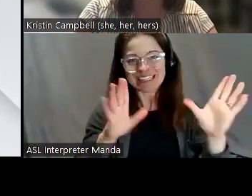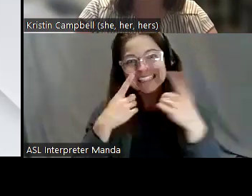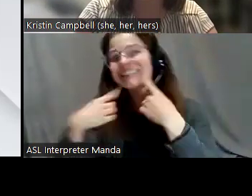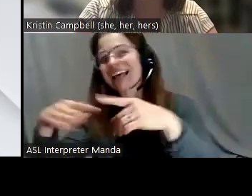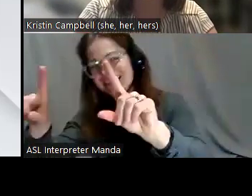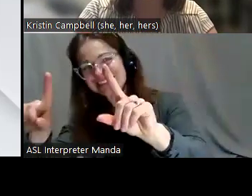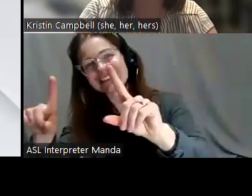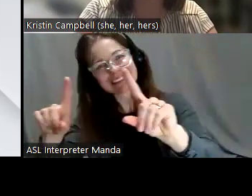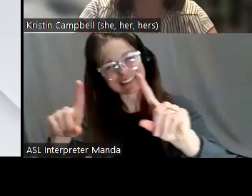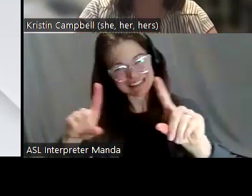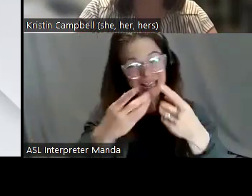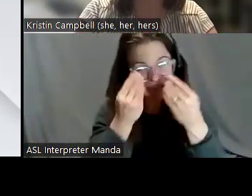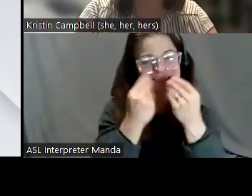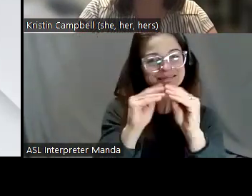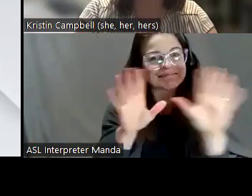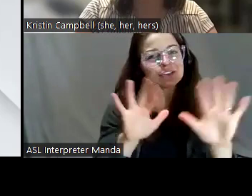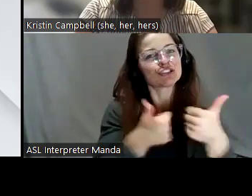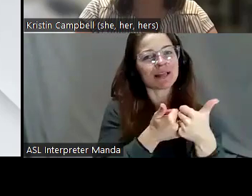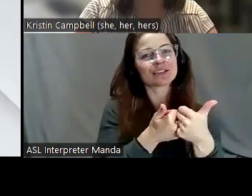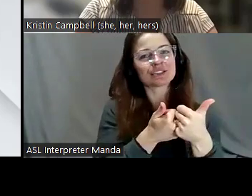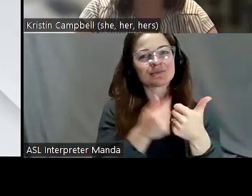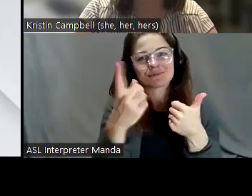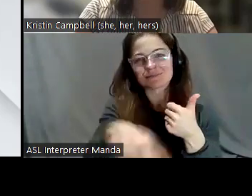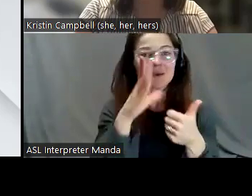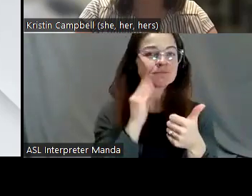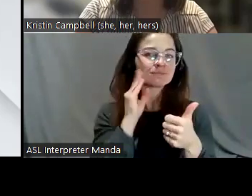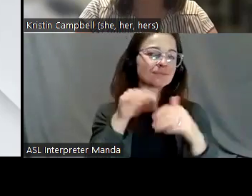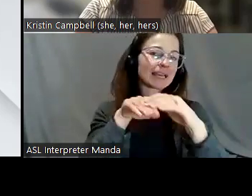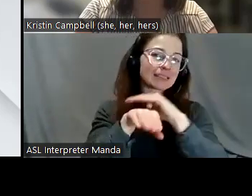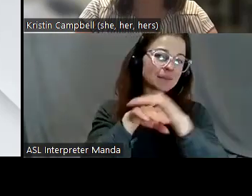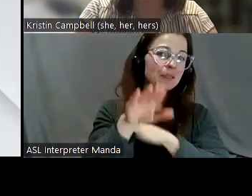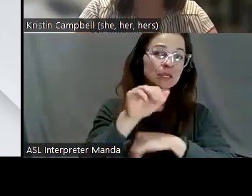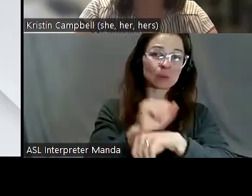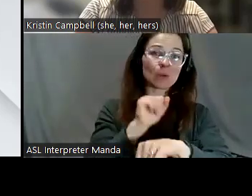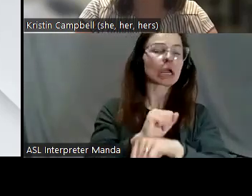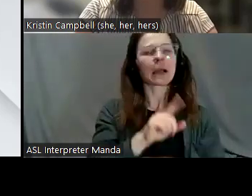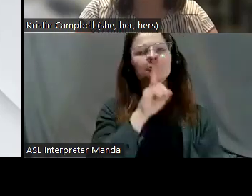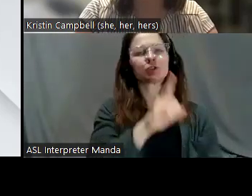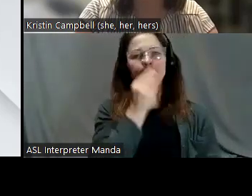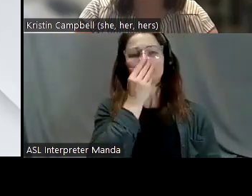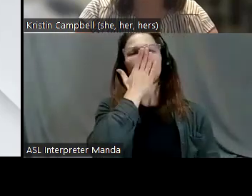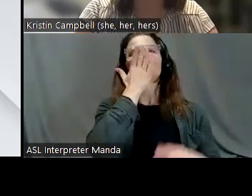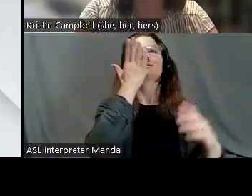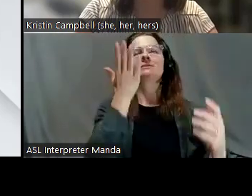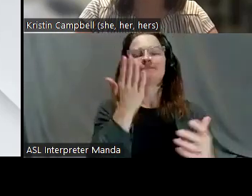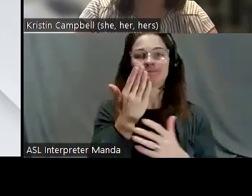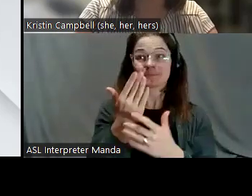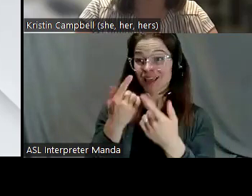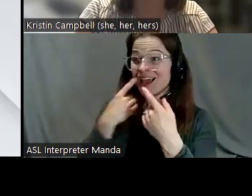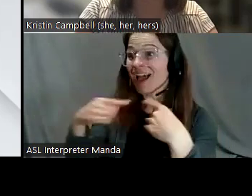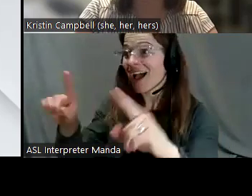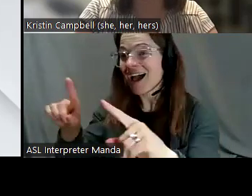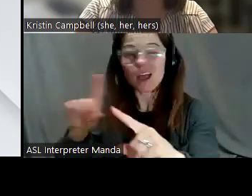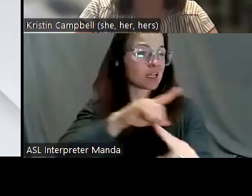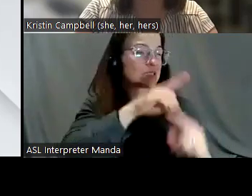run into some challenges. As anyone who works in accessibility probably experiences, some things work better than others, and sometimes the obstacles